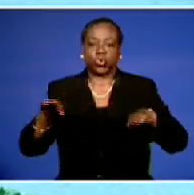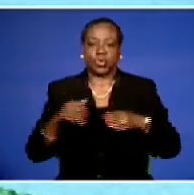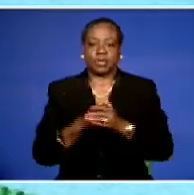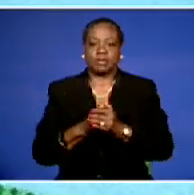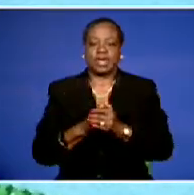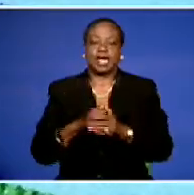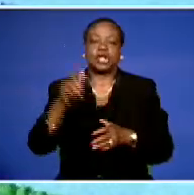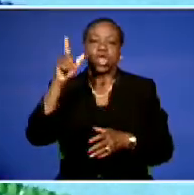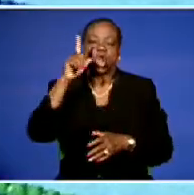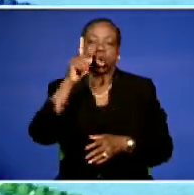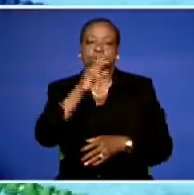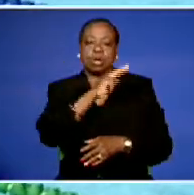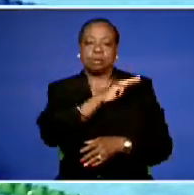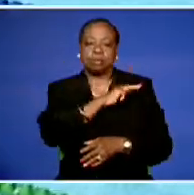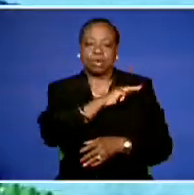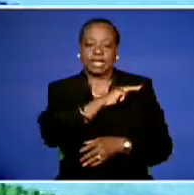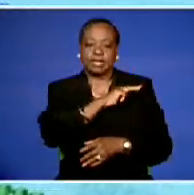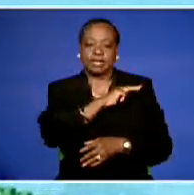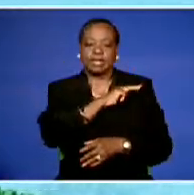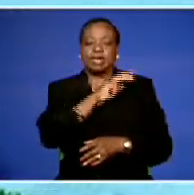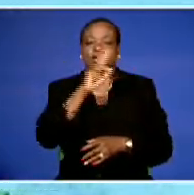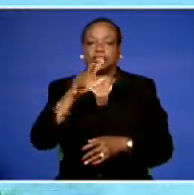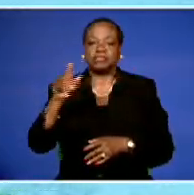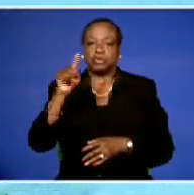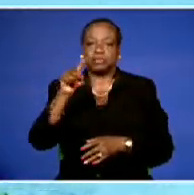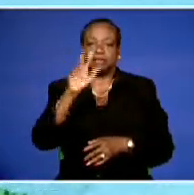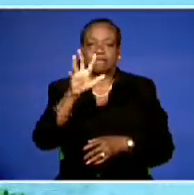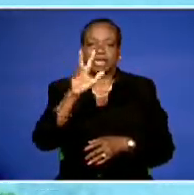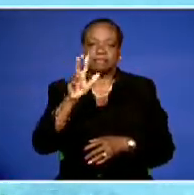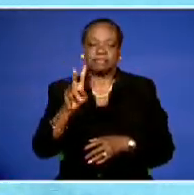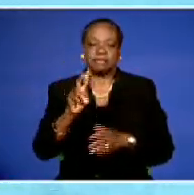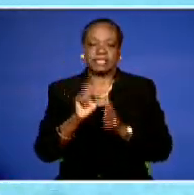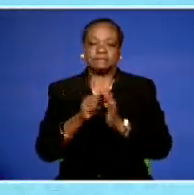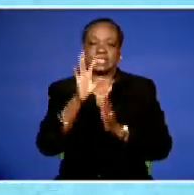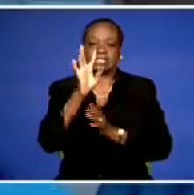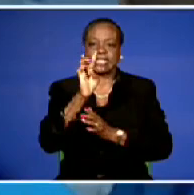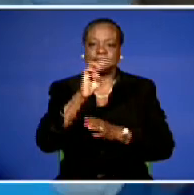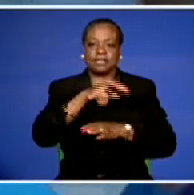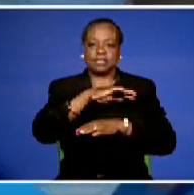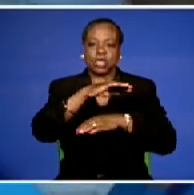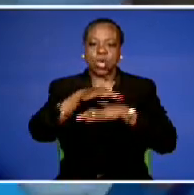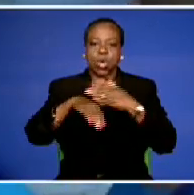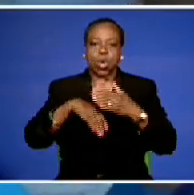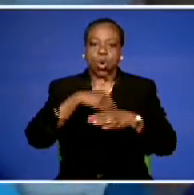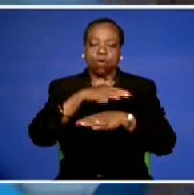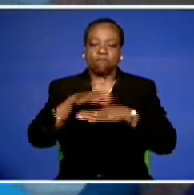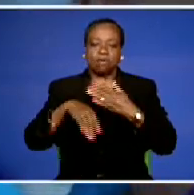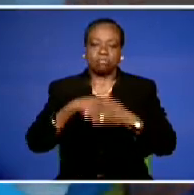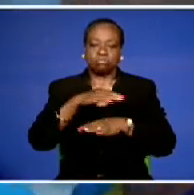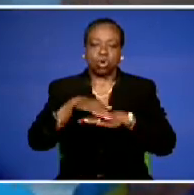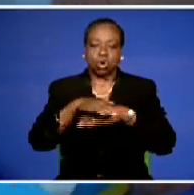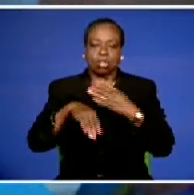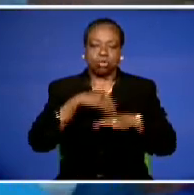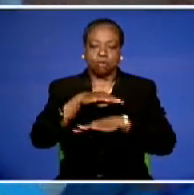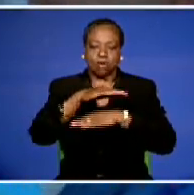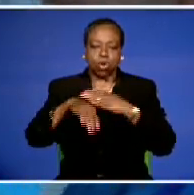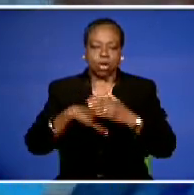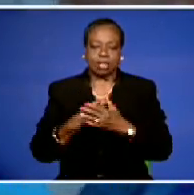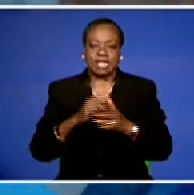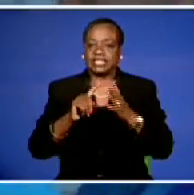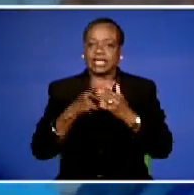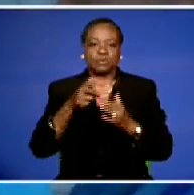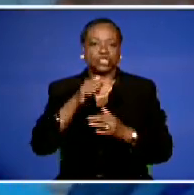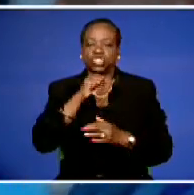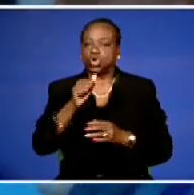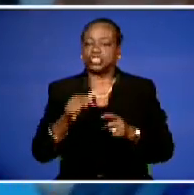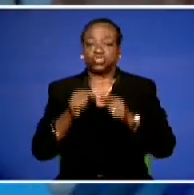teammate Laura Morley clocked 33.50 seconds for 7th overall. My start wasn't great, but I had a pretty good